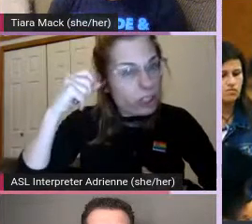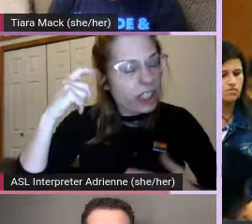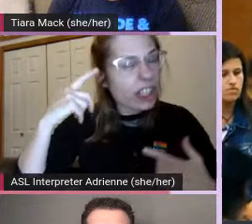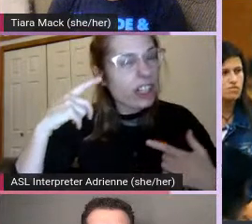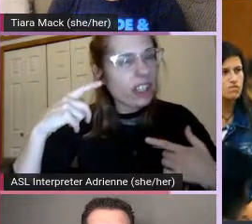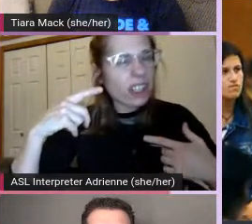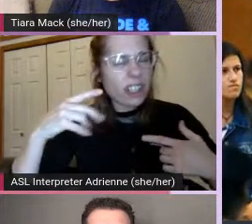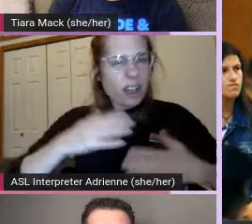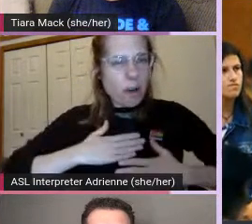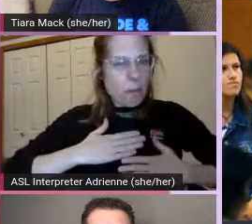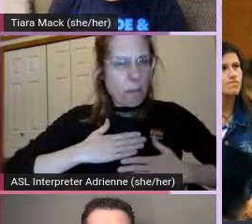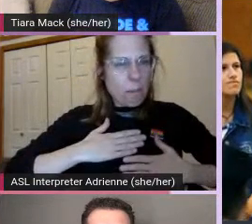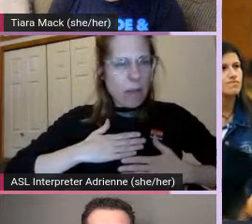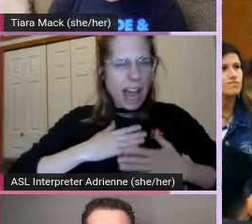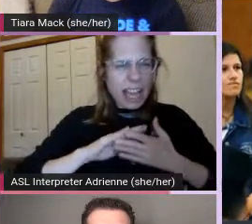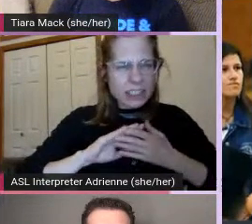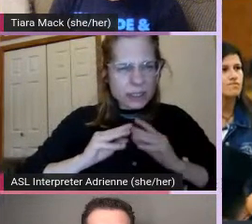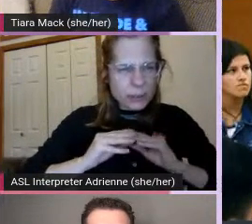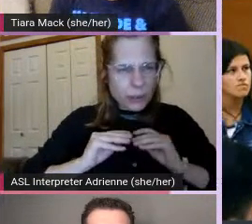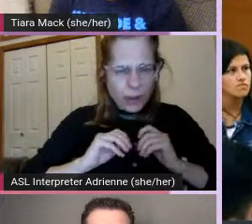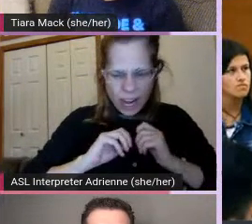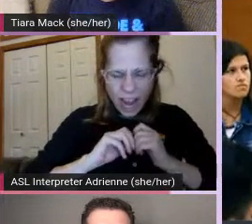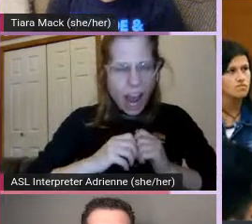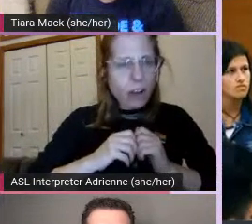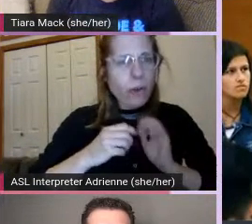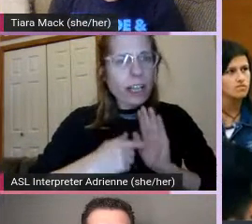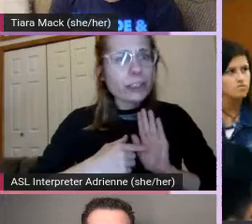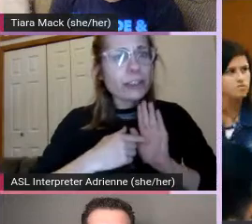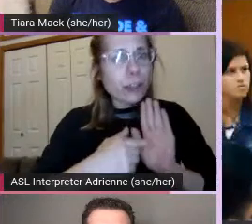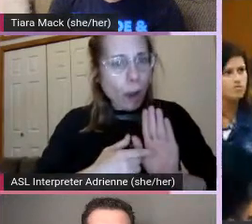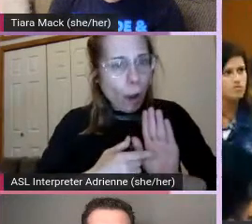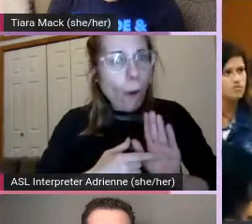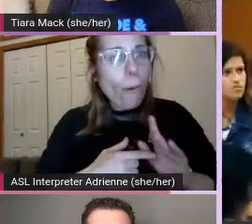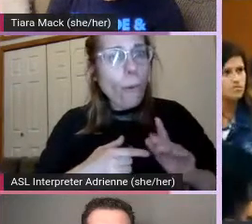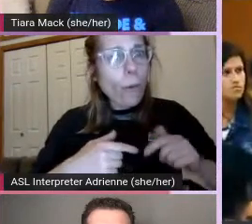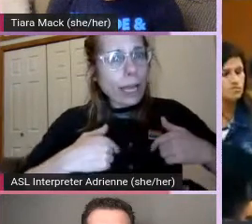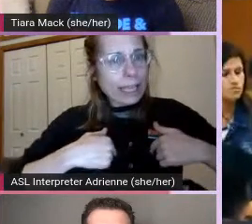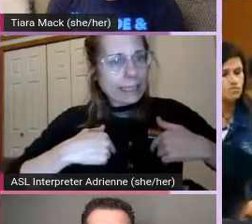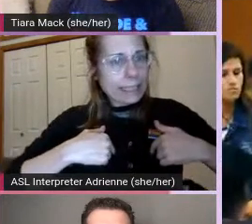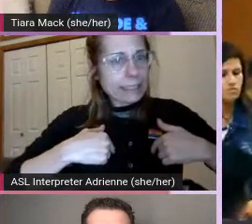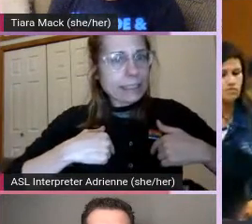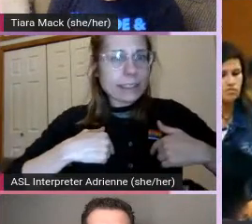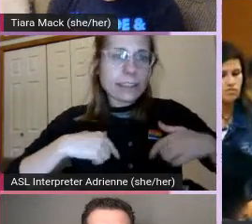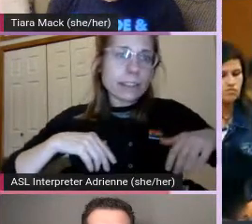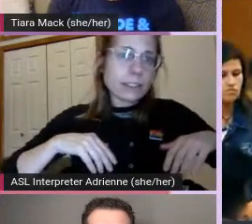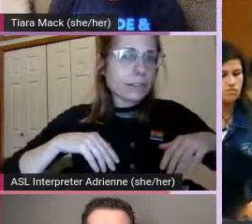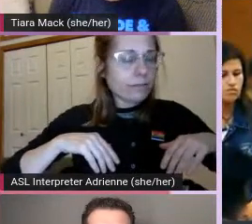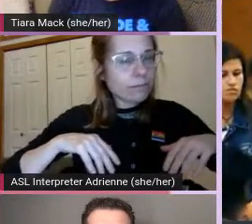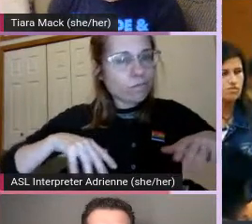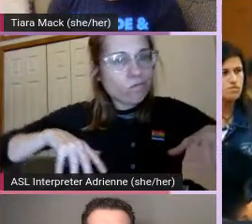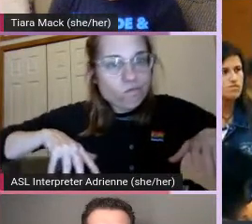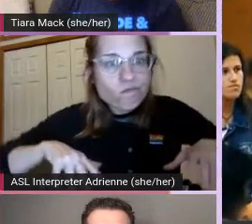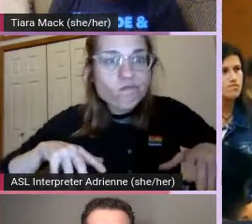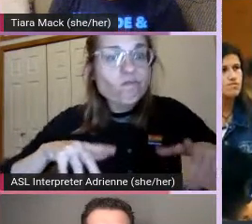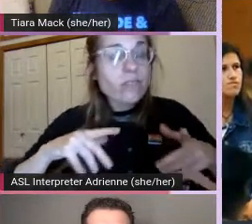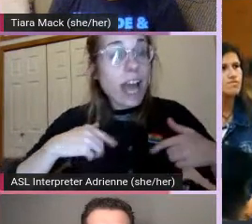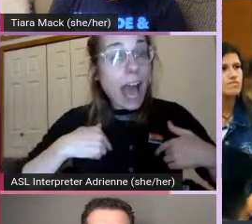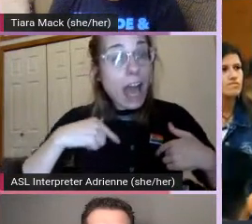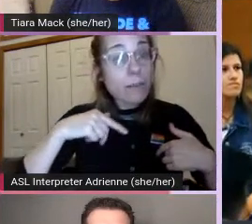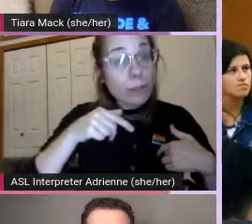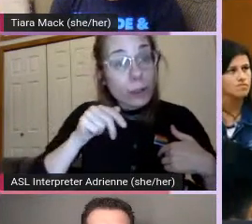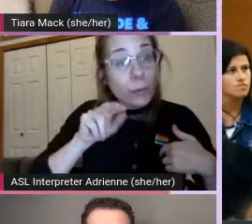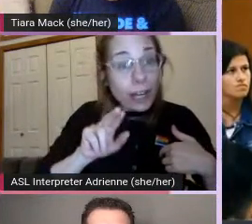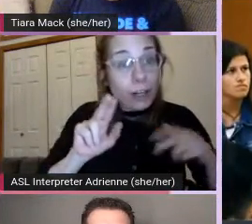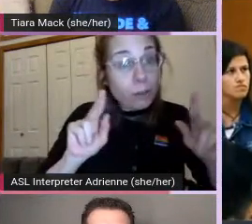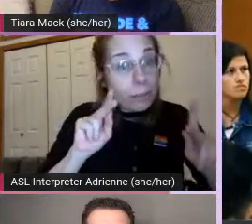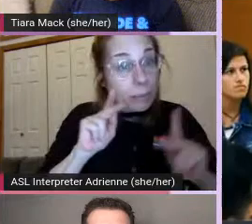that there are queer folks in the movement and that there are queer bodies in the movement? What does it look like to be a queer body in the reproductive